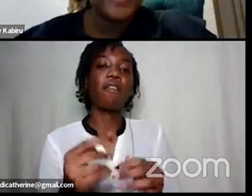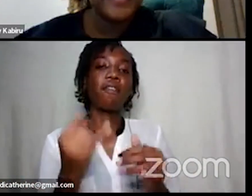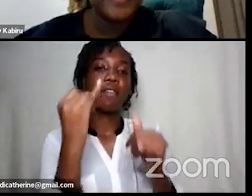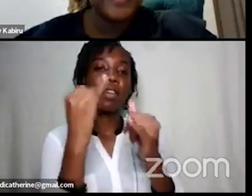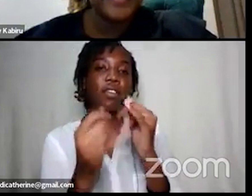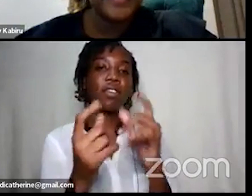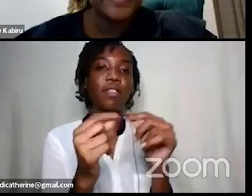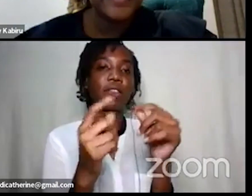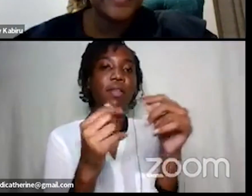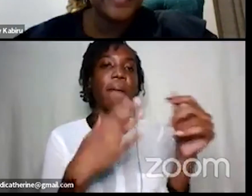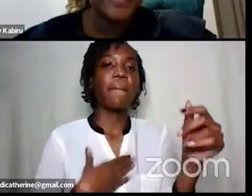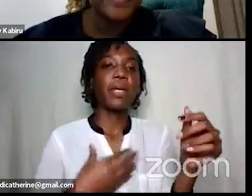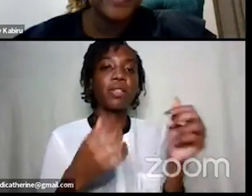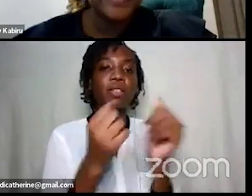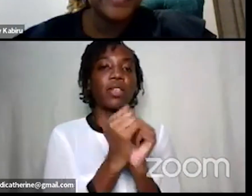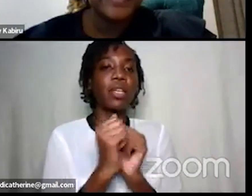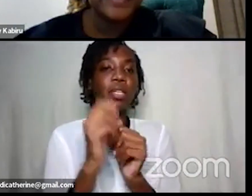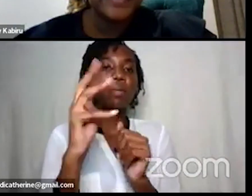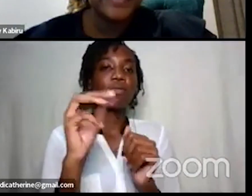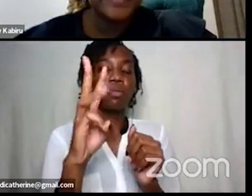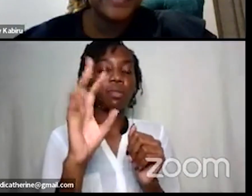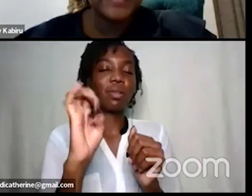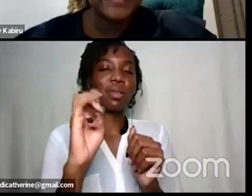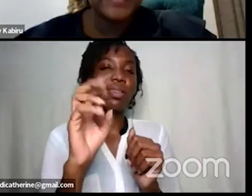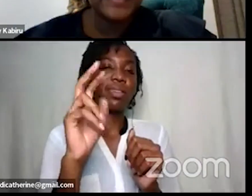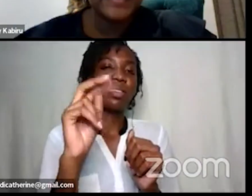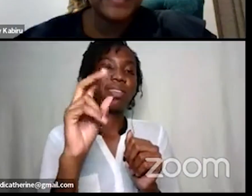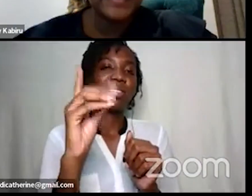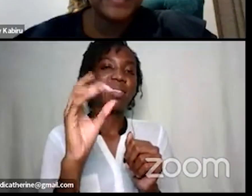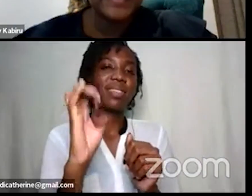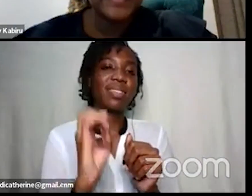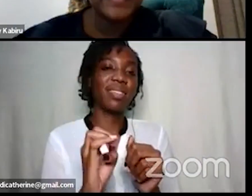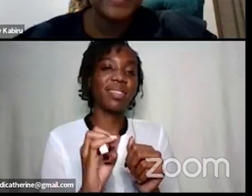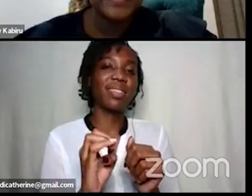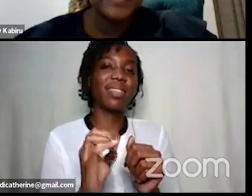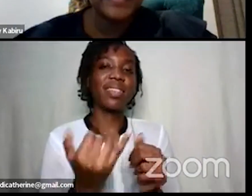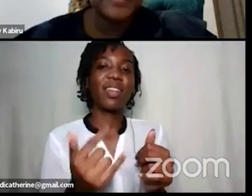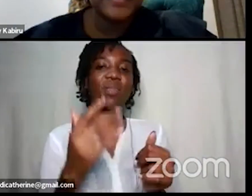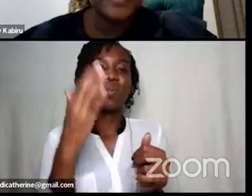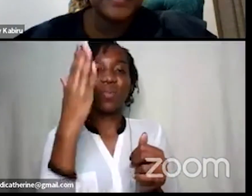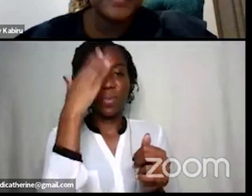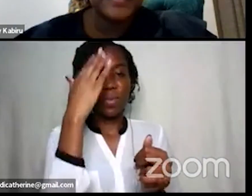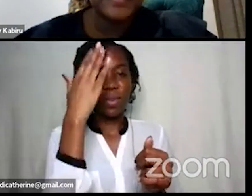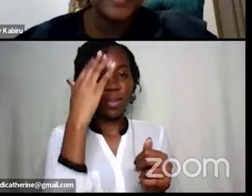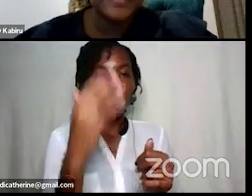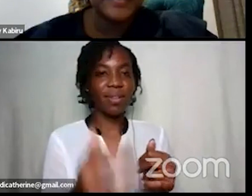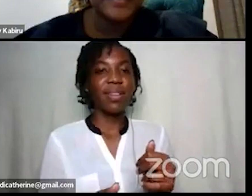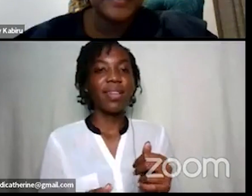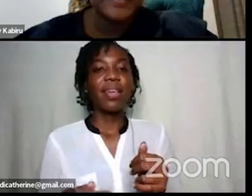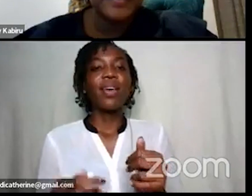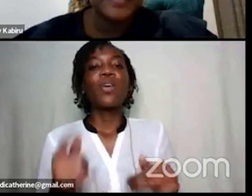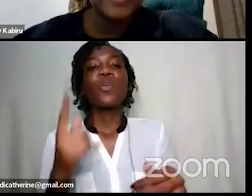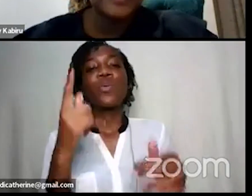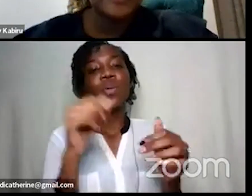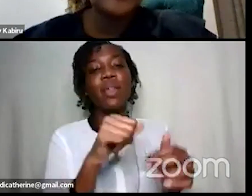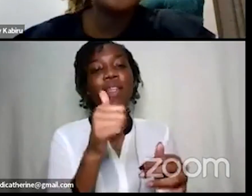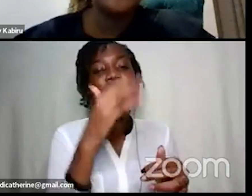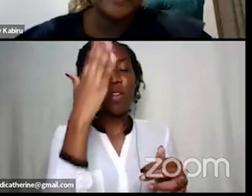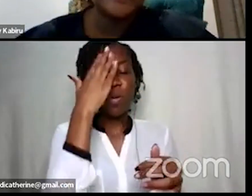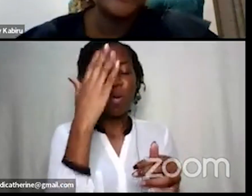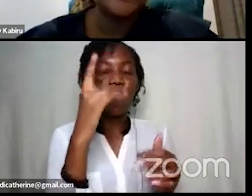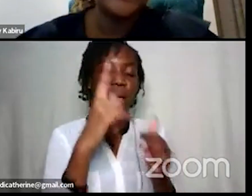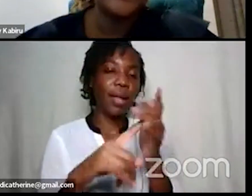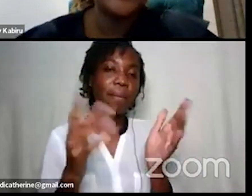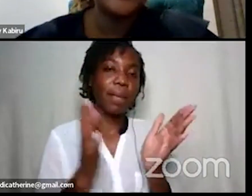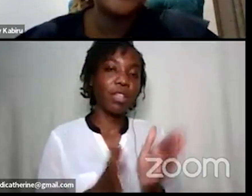with Mwenda, by the way, just so you know. Karen is saying, let's treat people well. You never know what they are going through. And